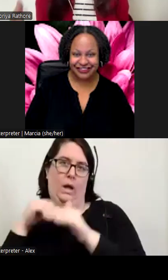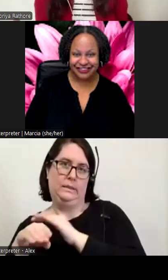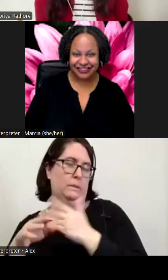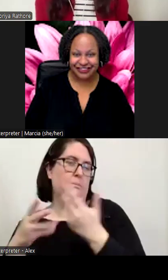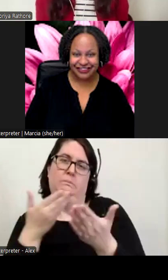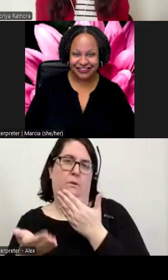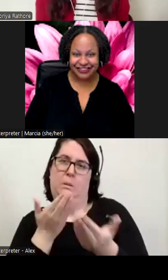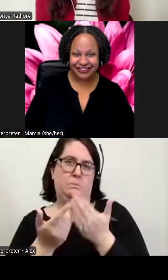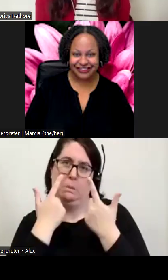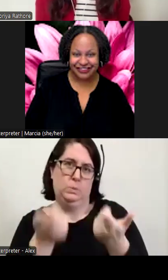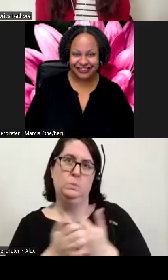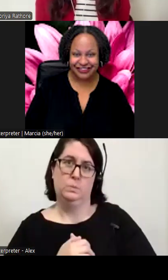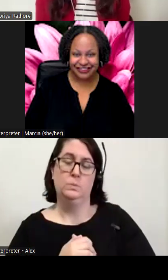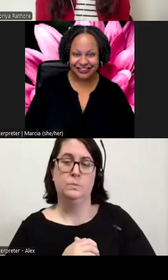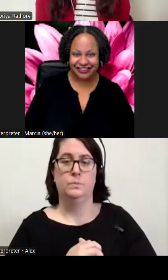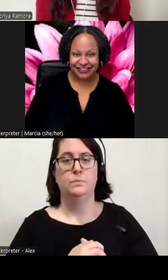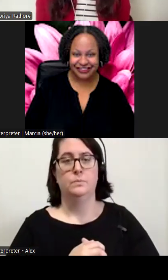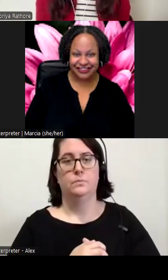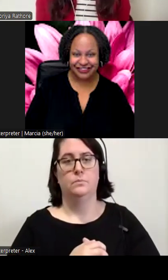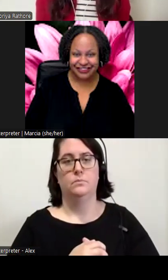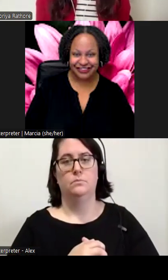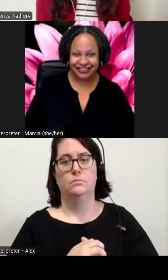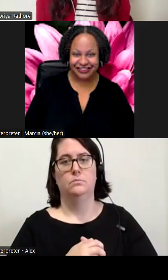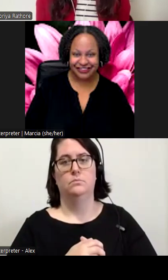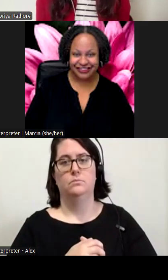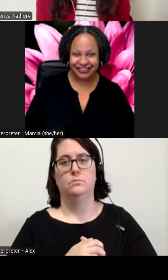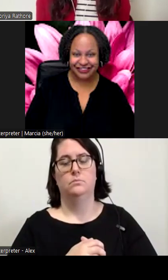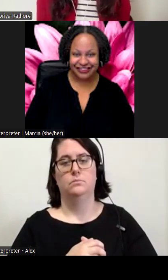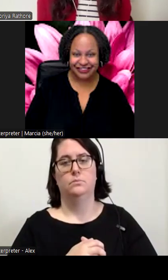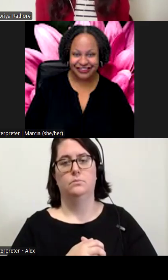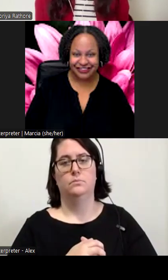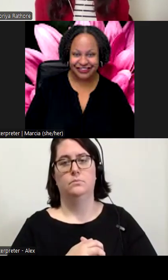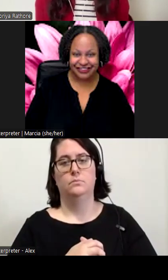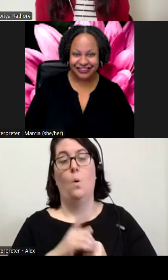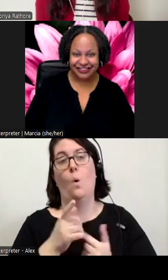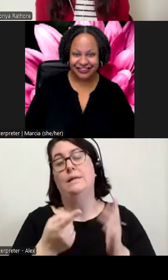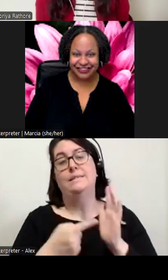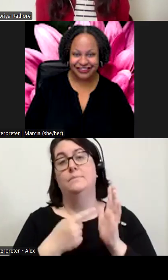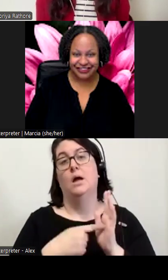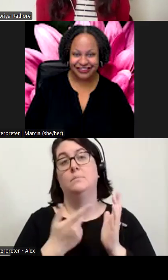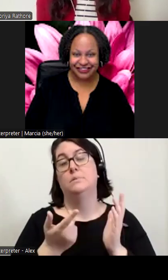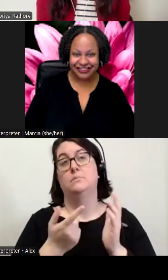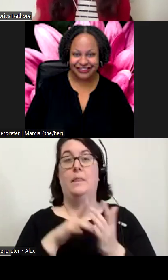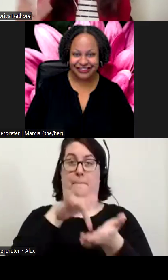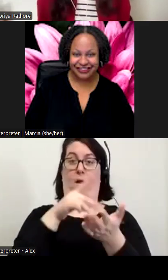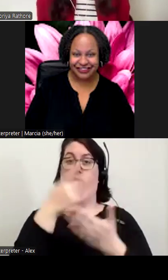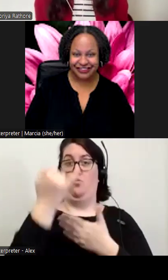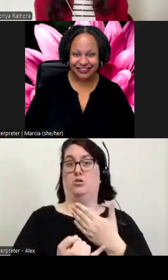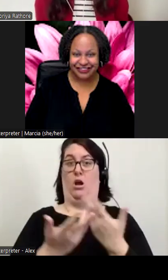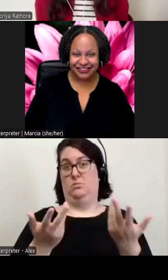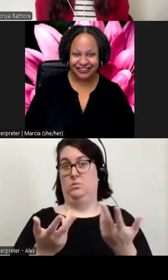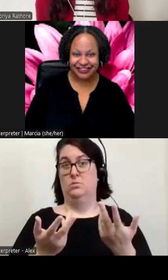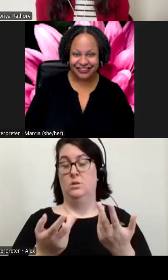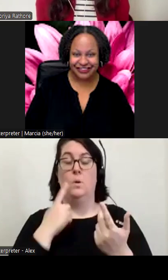apply after that. And you can even apply in the middle of your project. So let's say you decide to